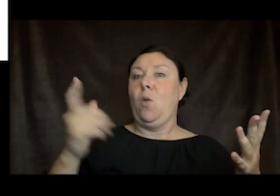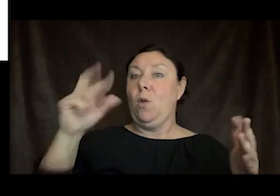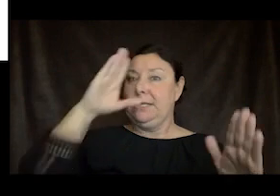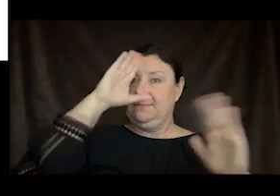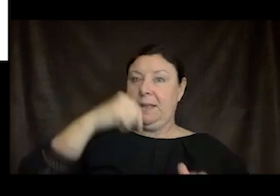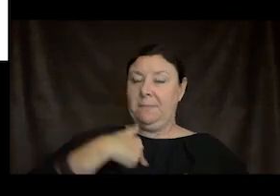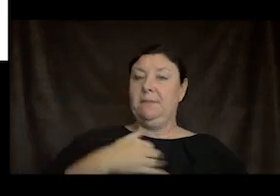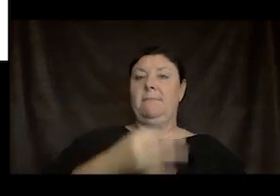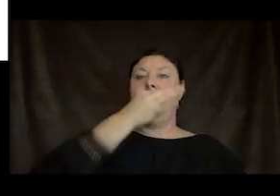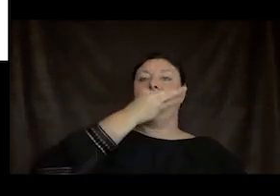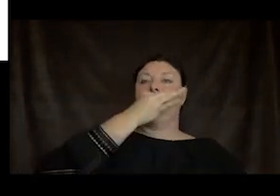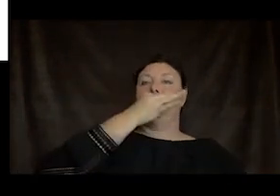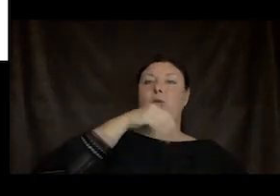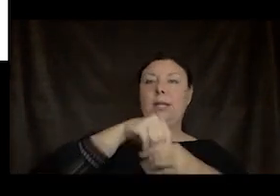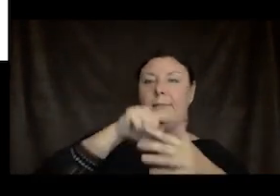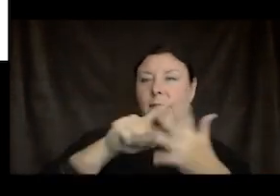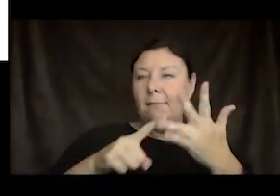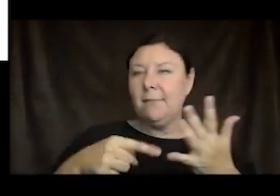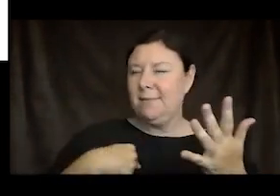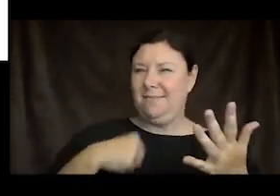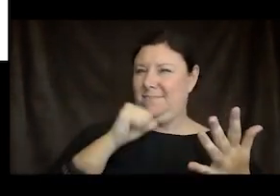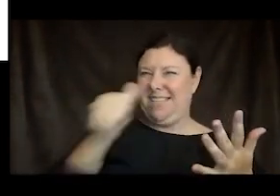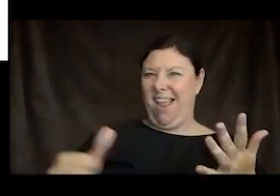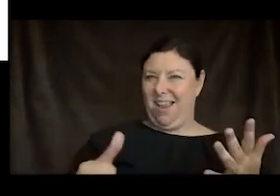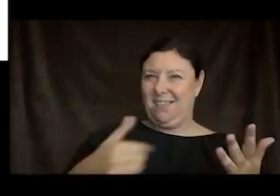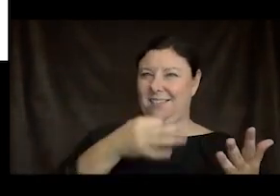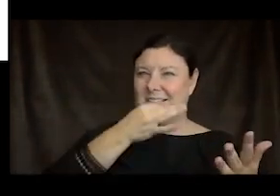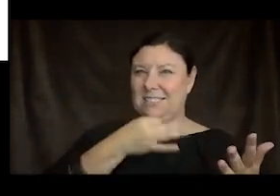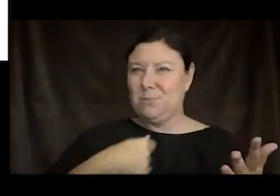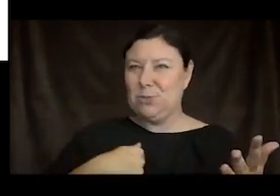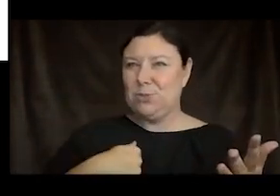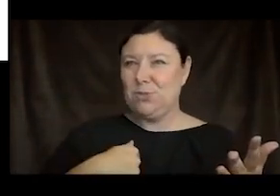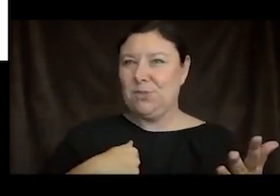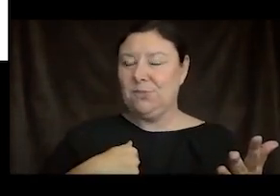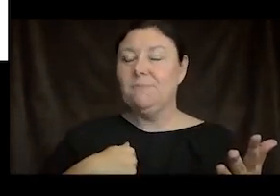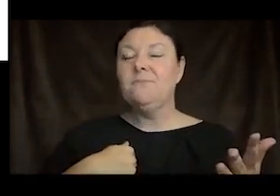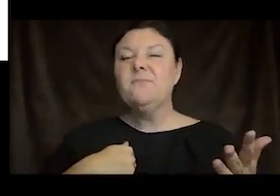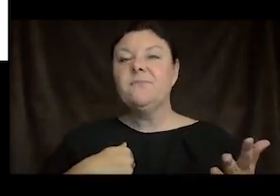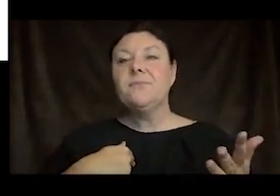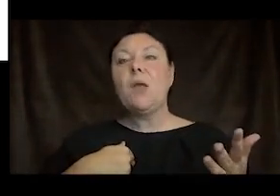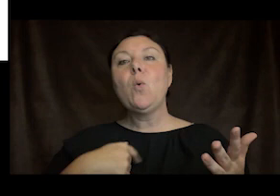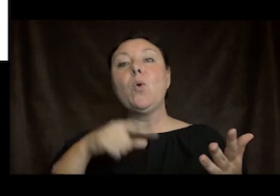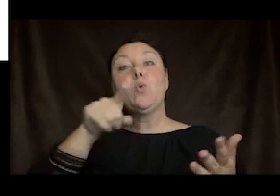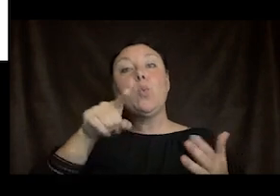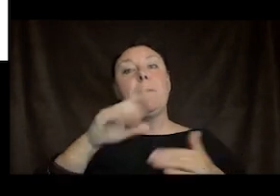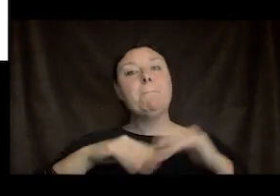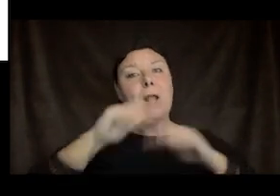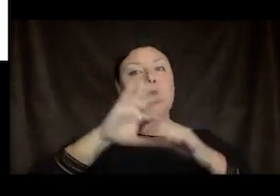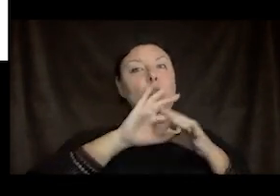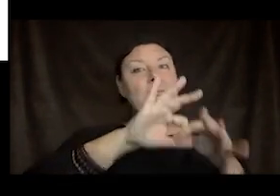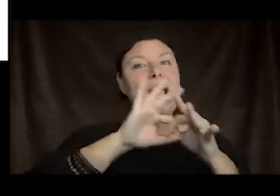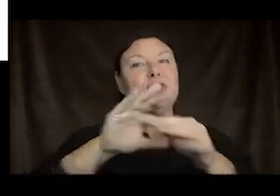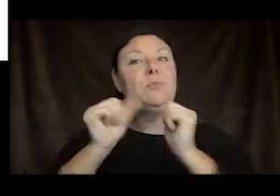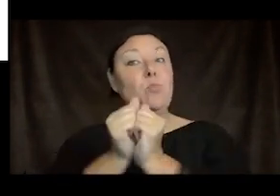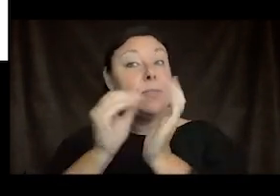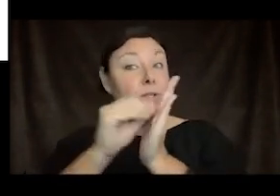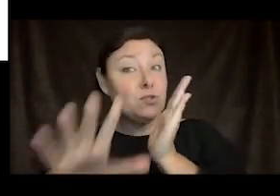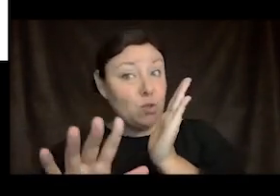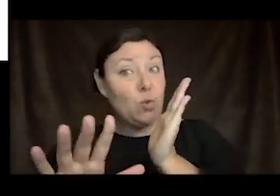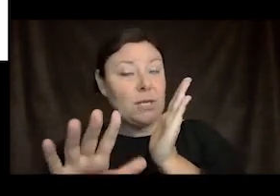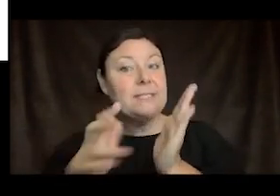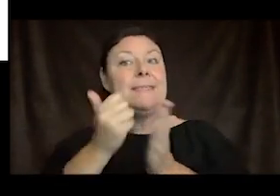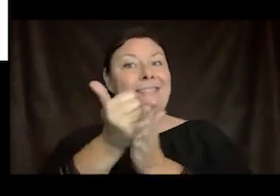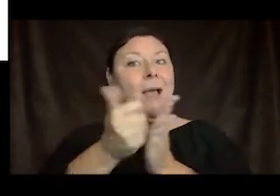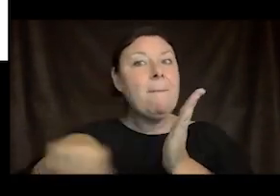be the expert on whatever it is, and I'm not. But if you have built the relationships in ways that